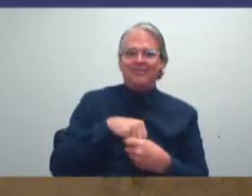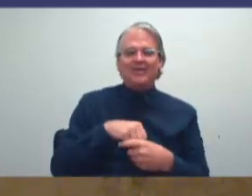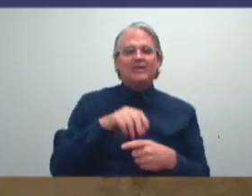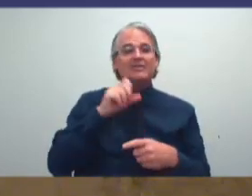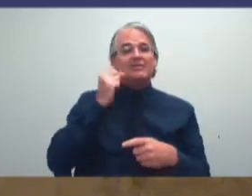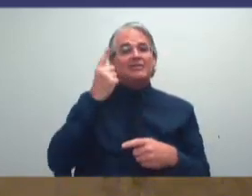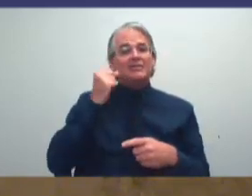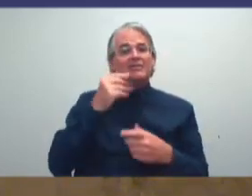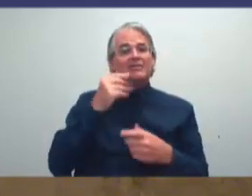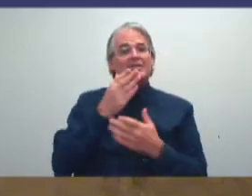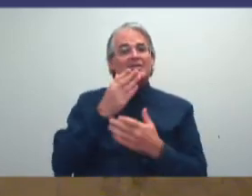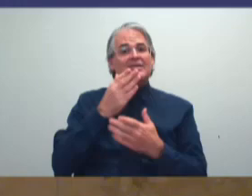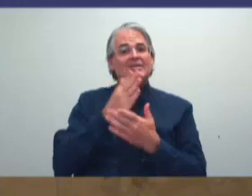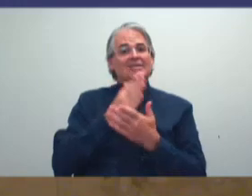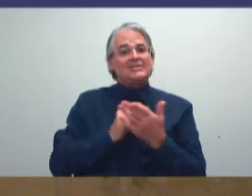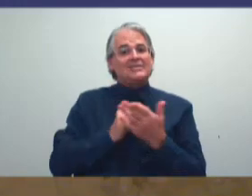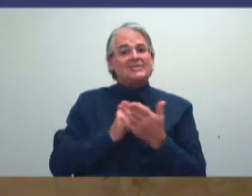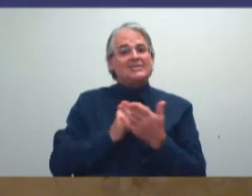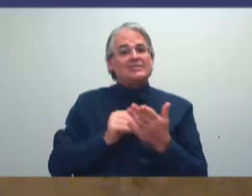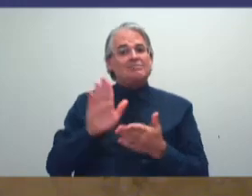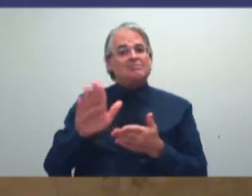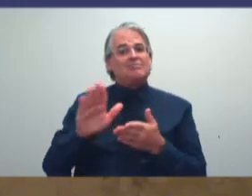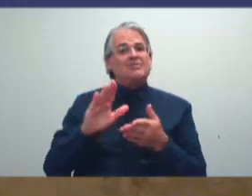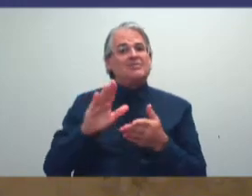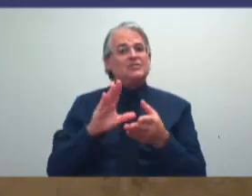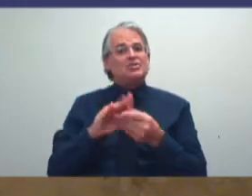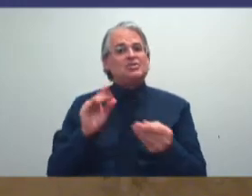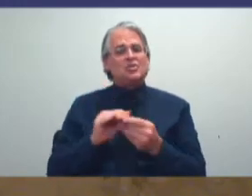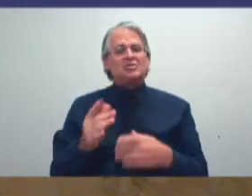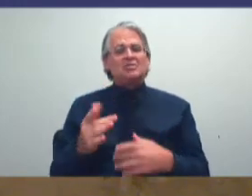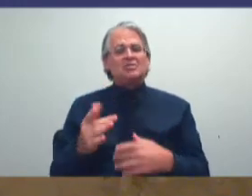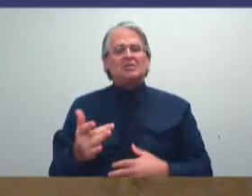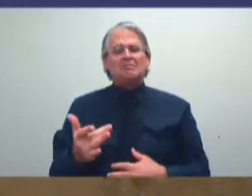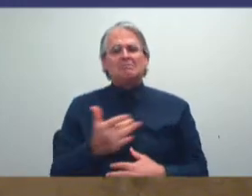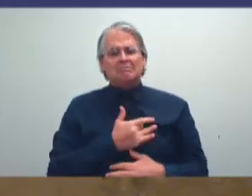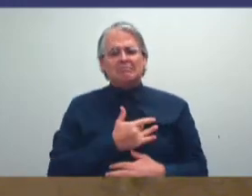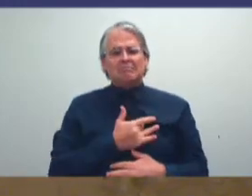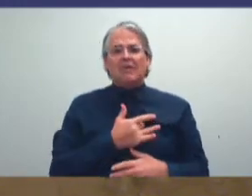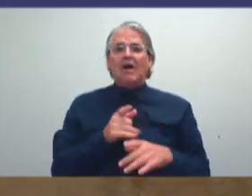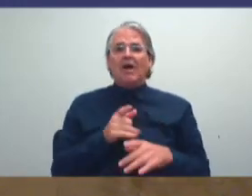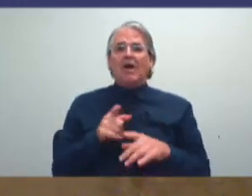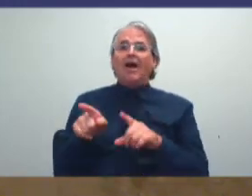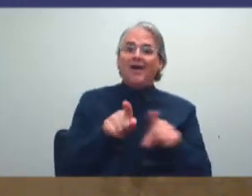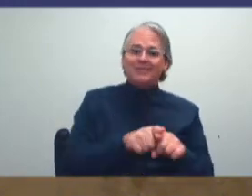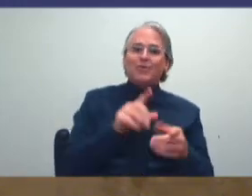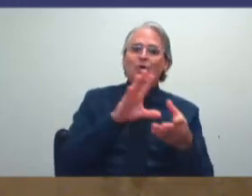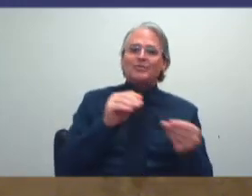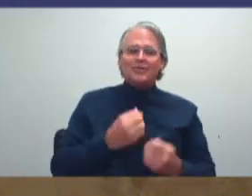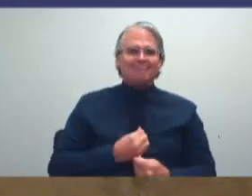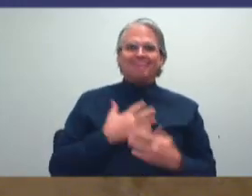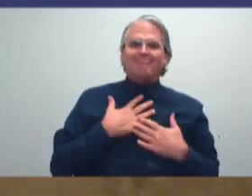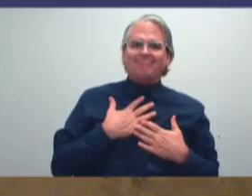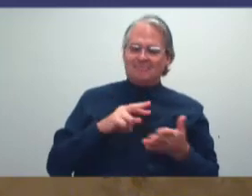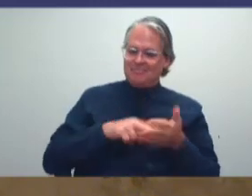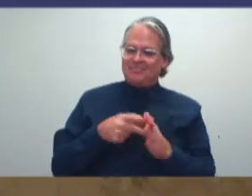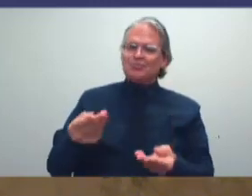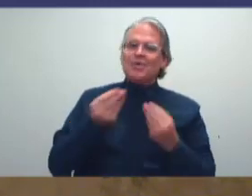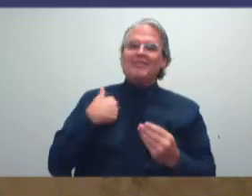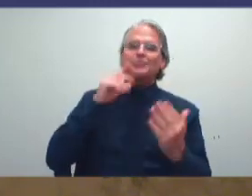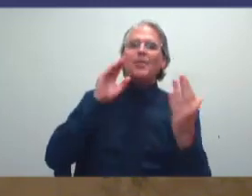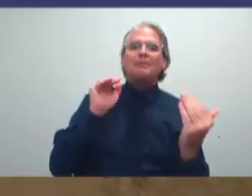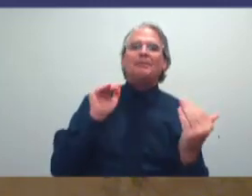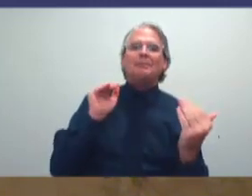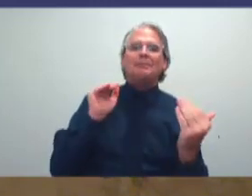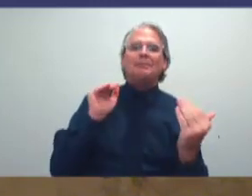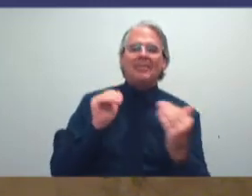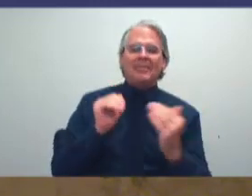also been heartwarming. So you've given us a lot of hope. So I want to say thank you, and I want to turn it over to you and talk about why